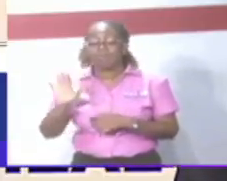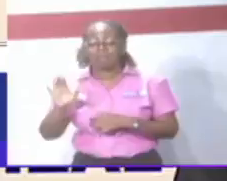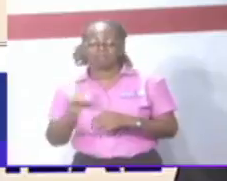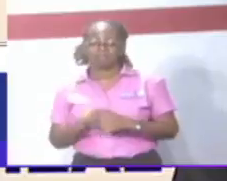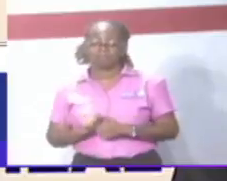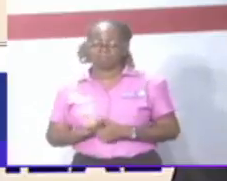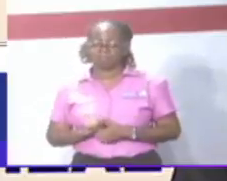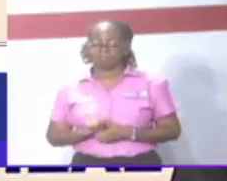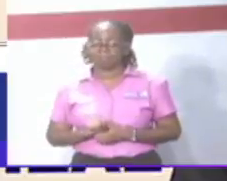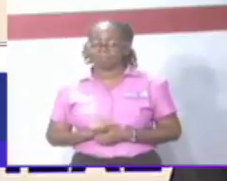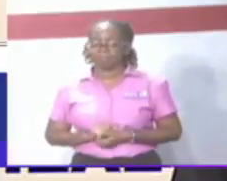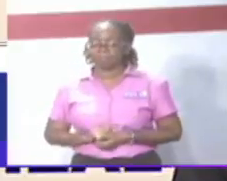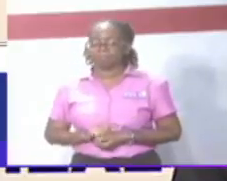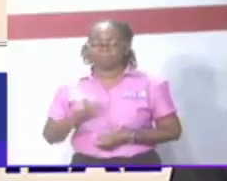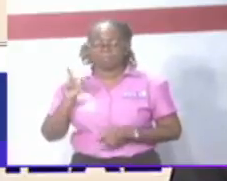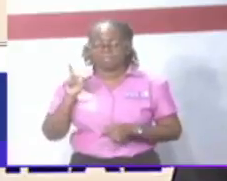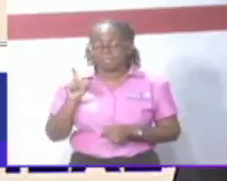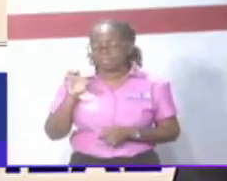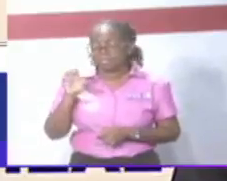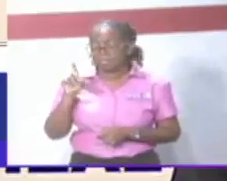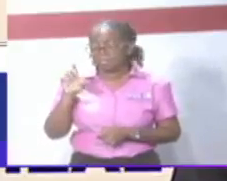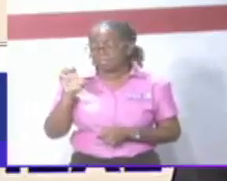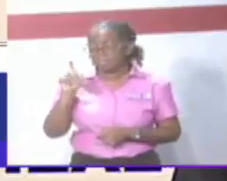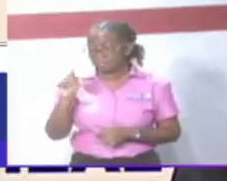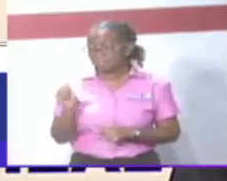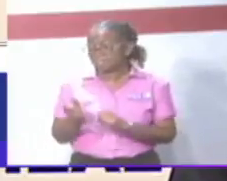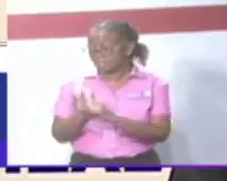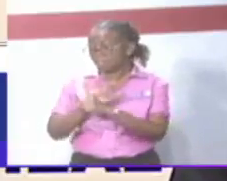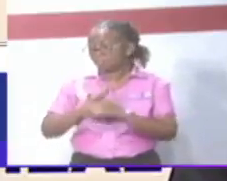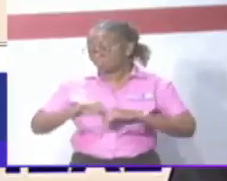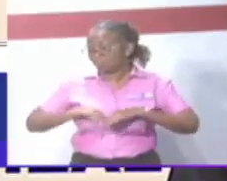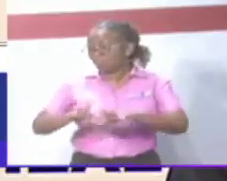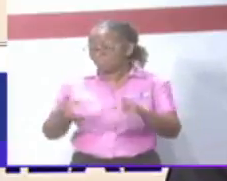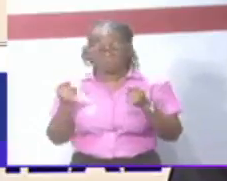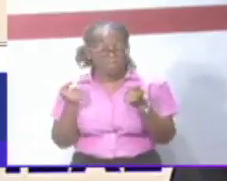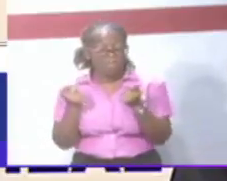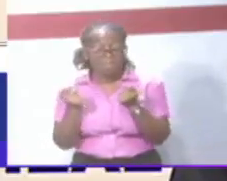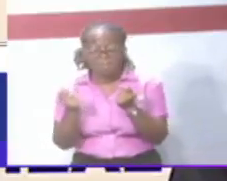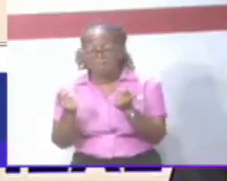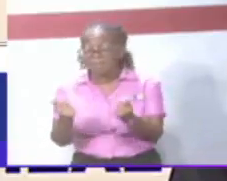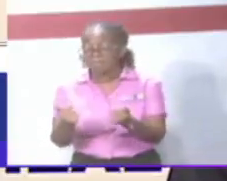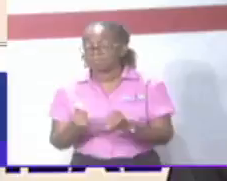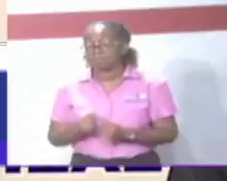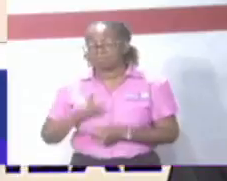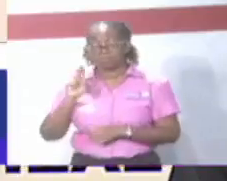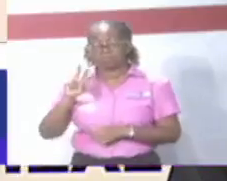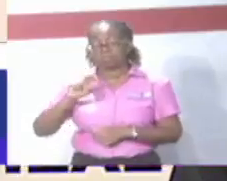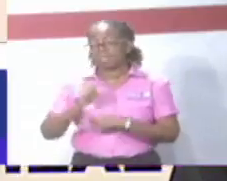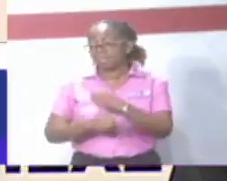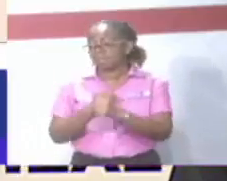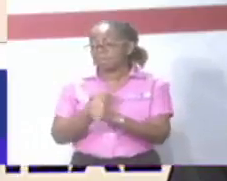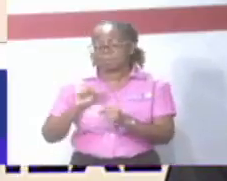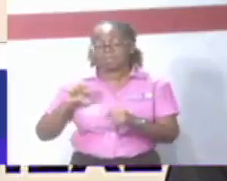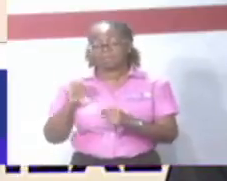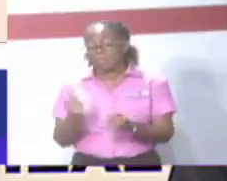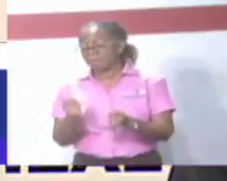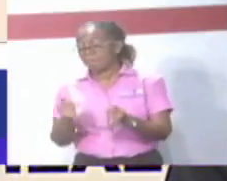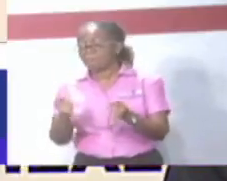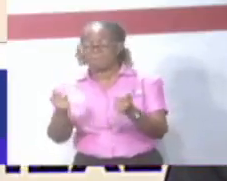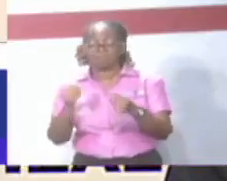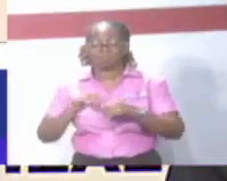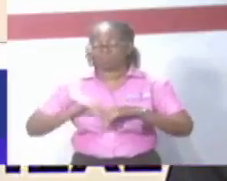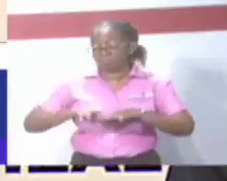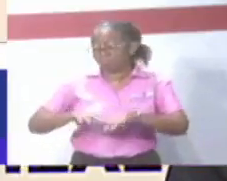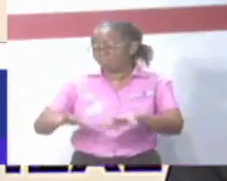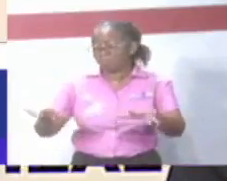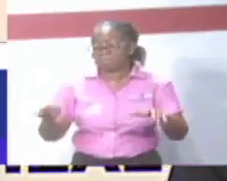spreading so fast. It is twice as transmissible. I mean, it's spread twice as fast. It's easier to spread. It doesn't take much for it to